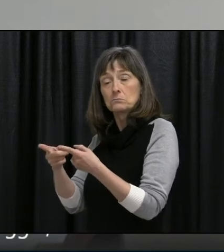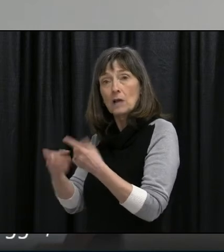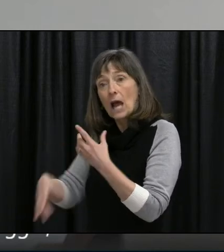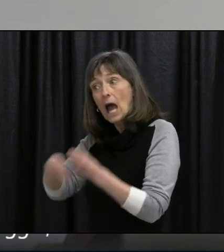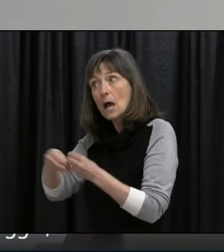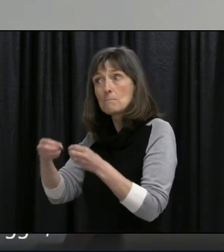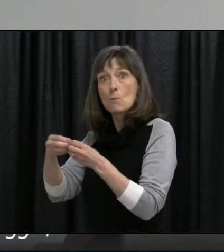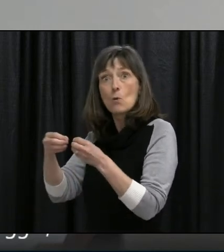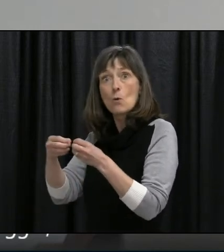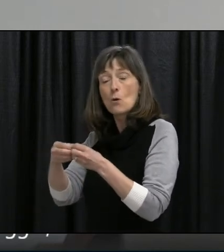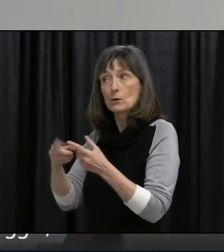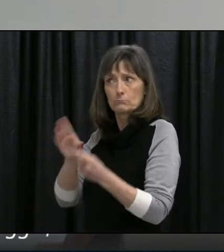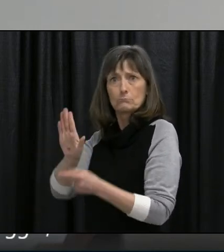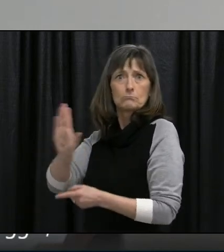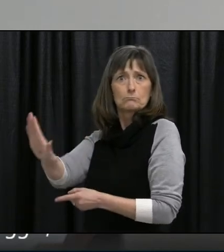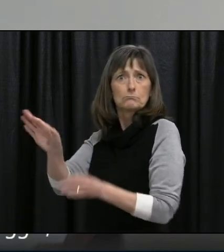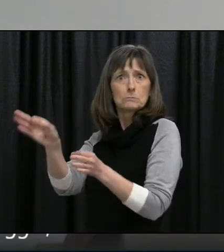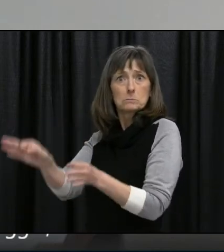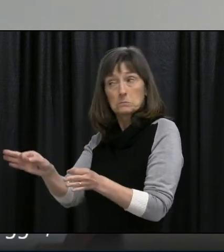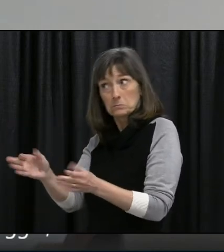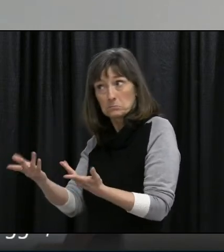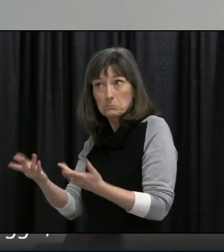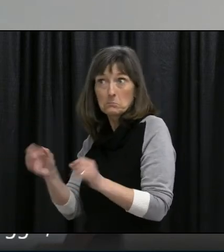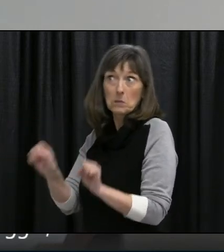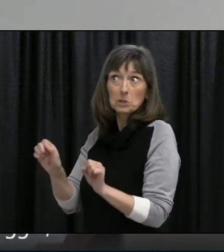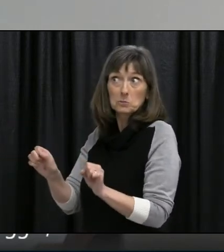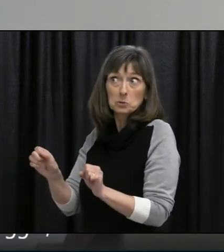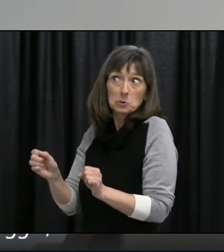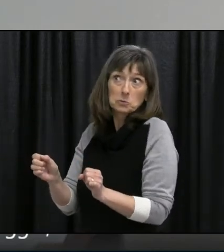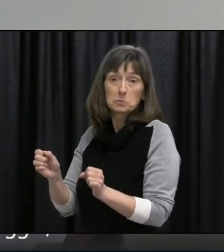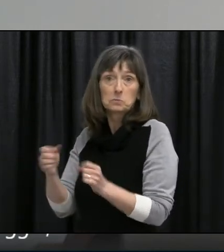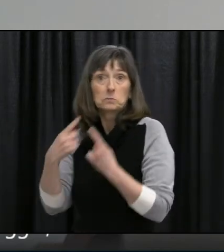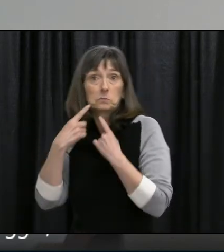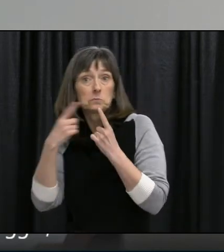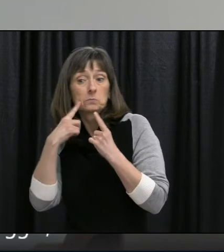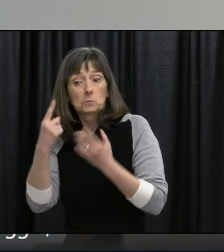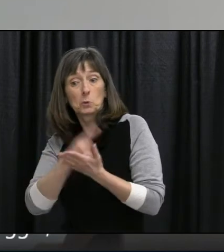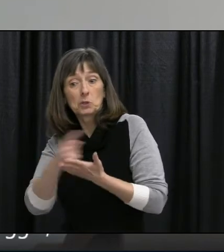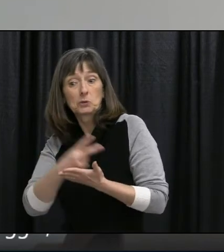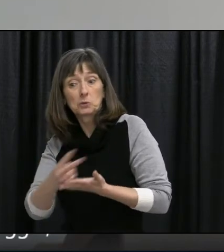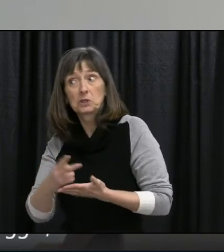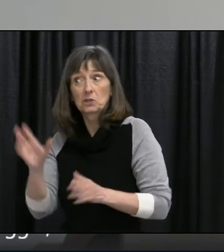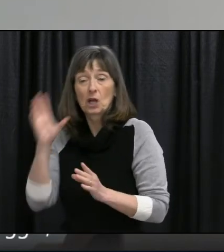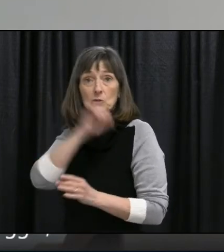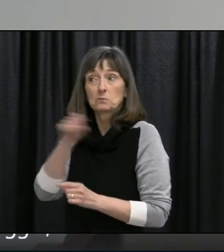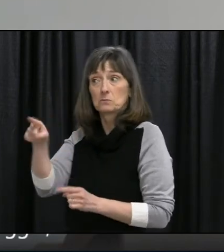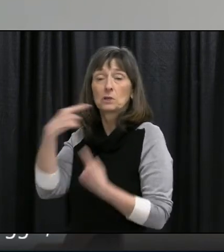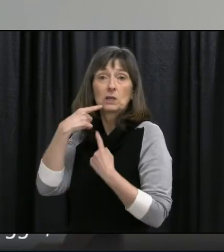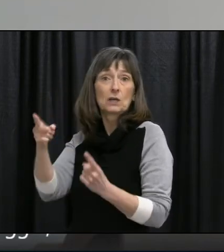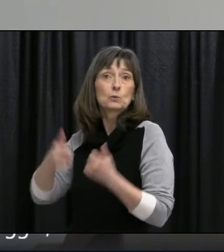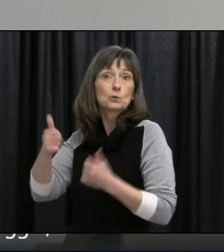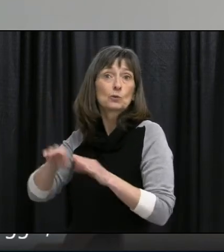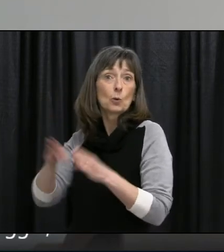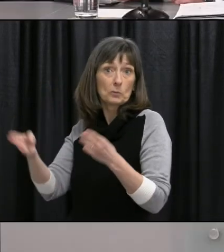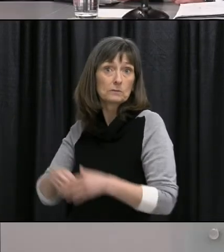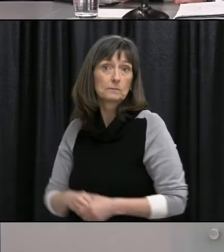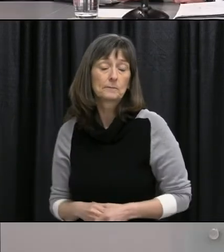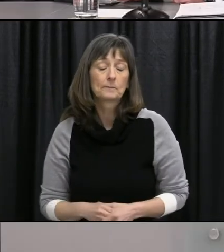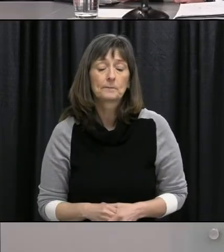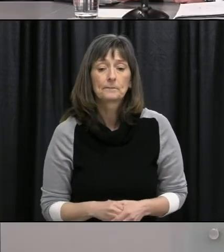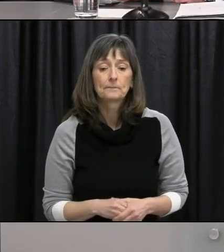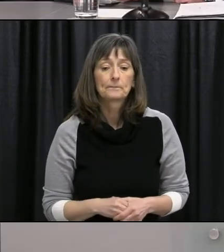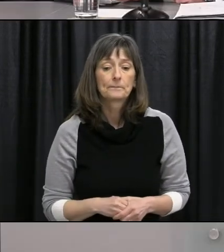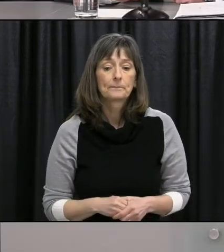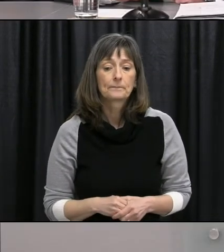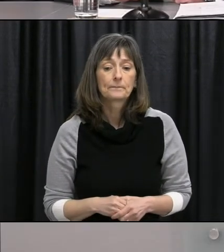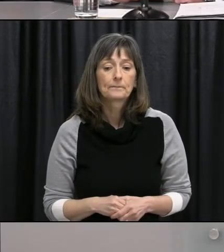I would imagine that they will be making some announcement about that over the course of the next week or so. Testing is, we are told,